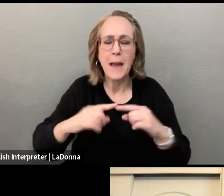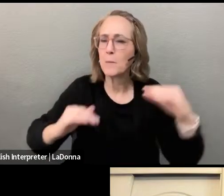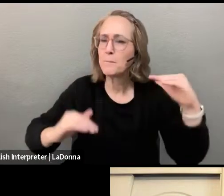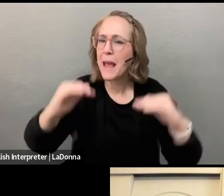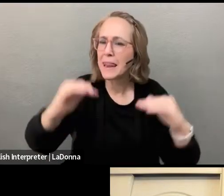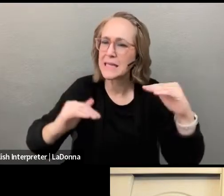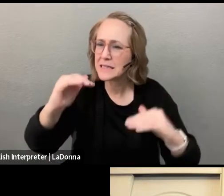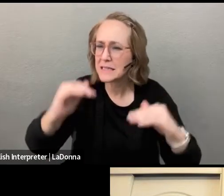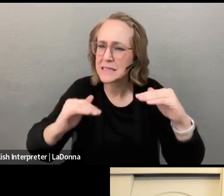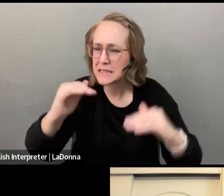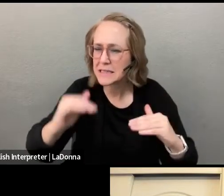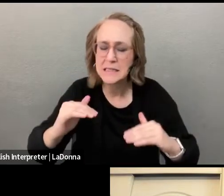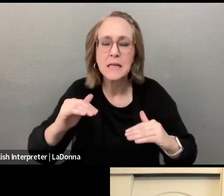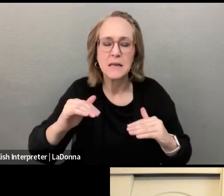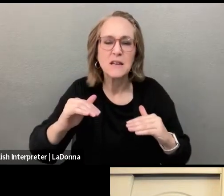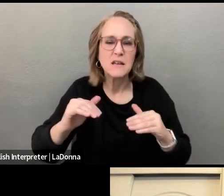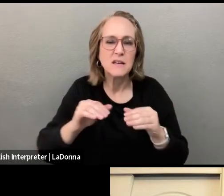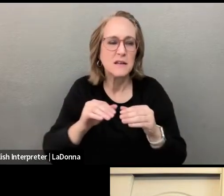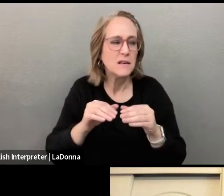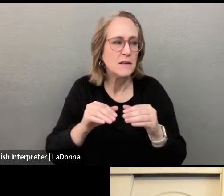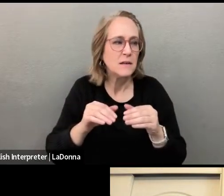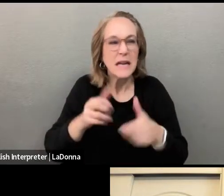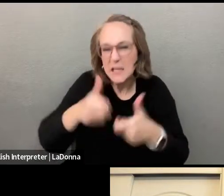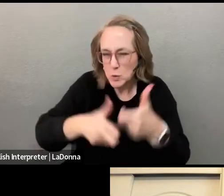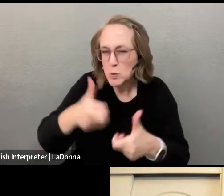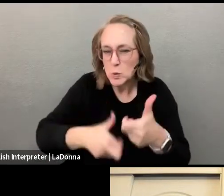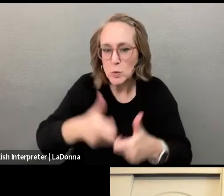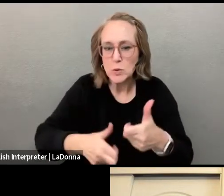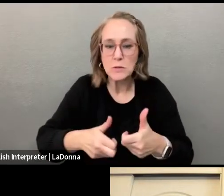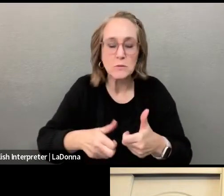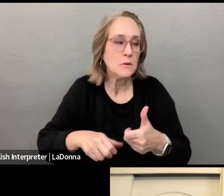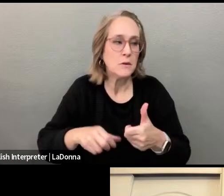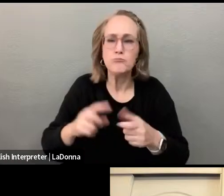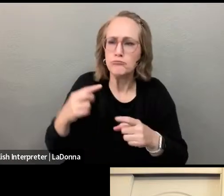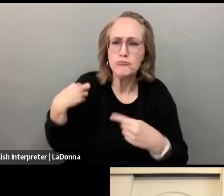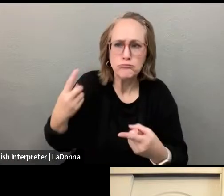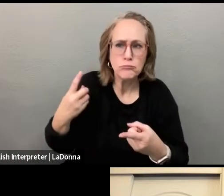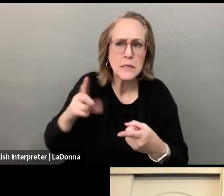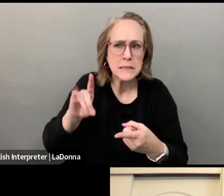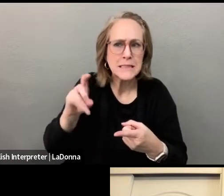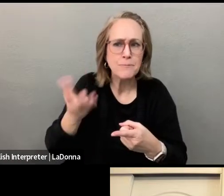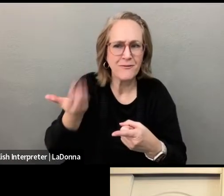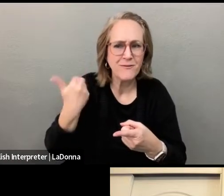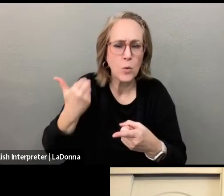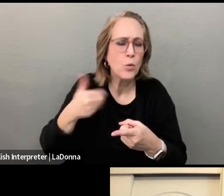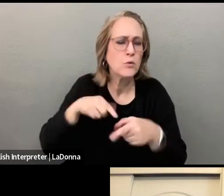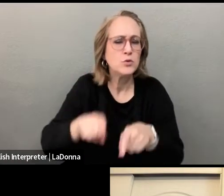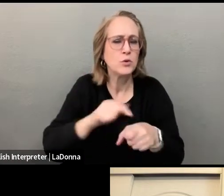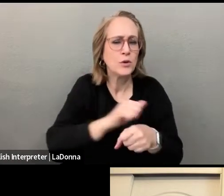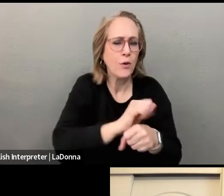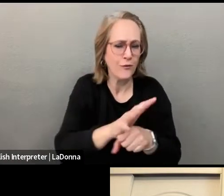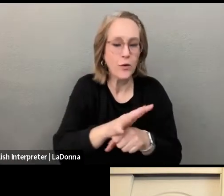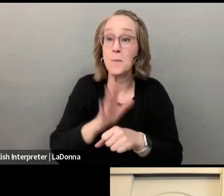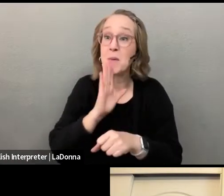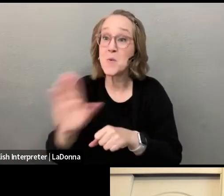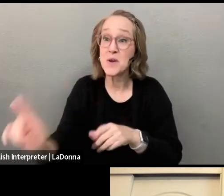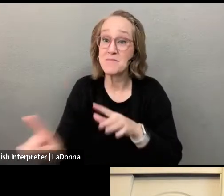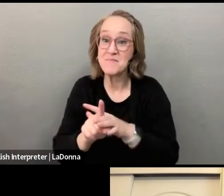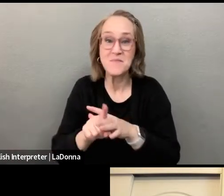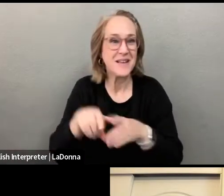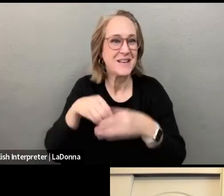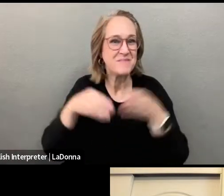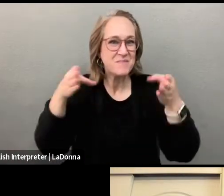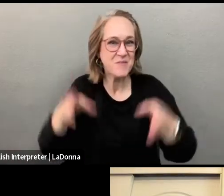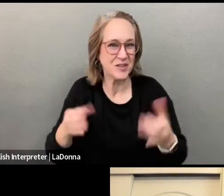and so this is going to be the first time she's going to come out on this subject and discuss it in person. So that